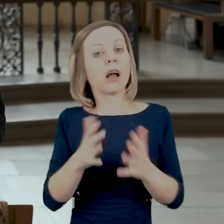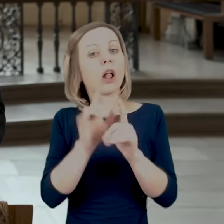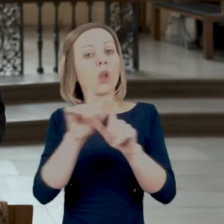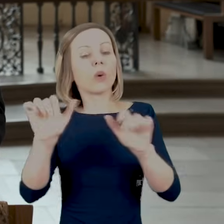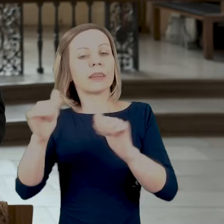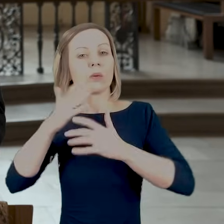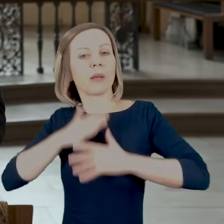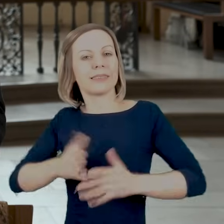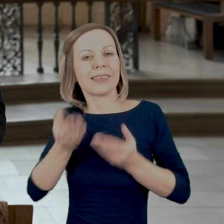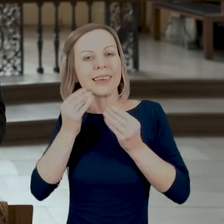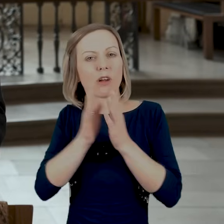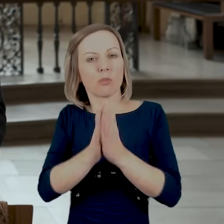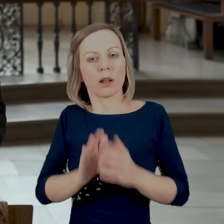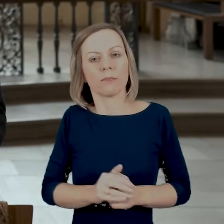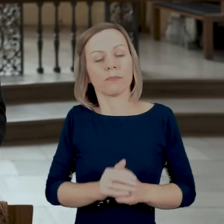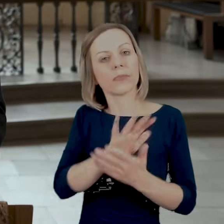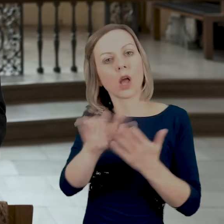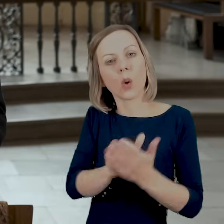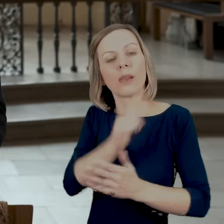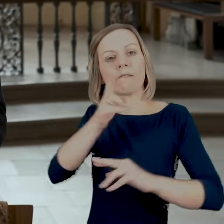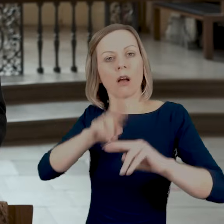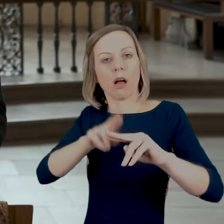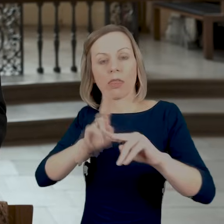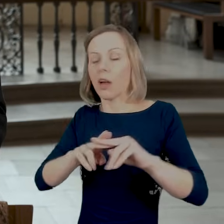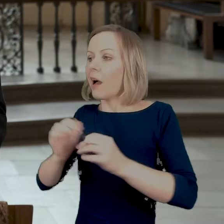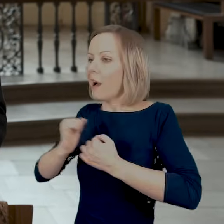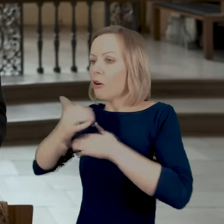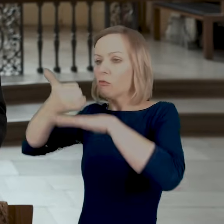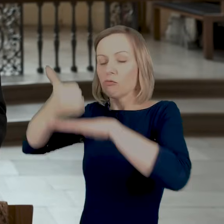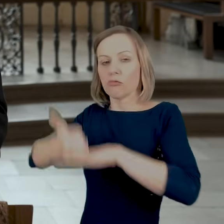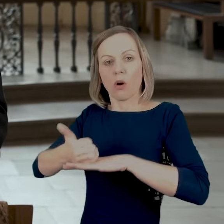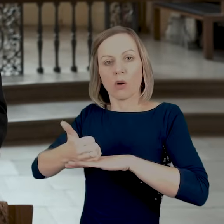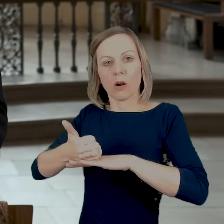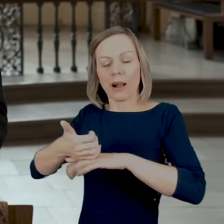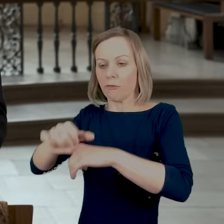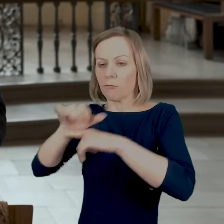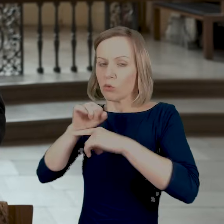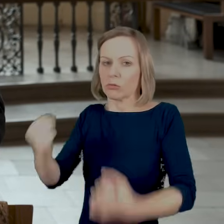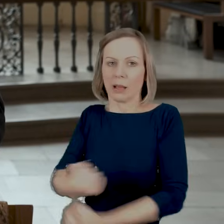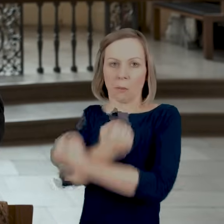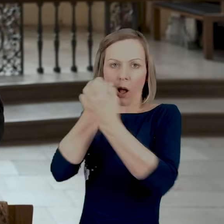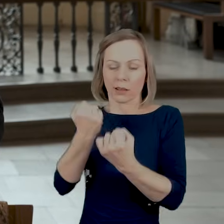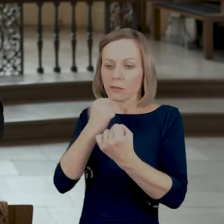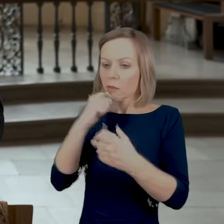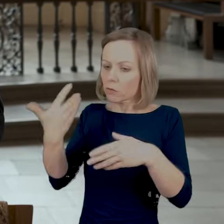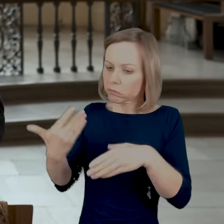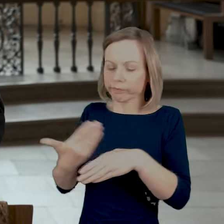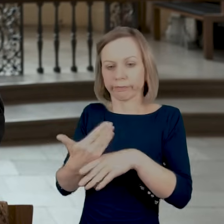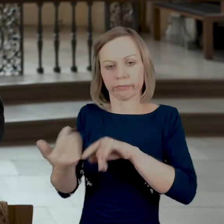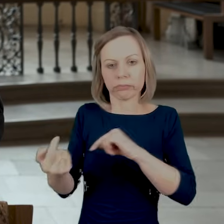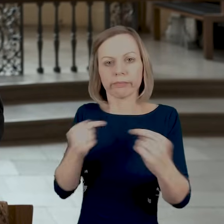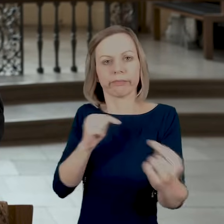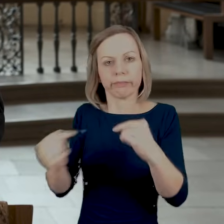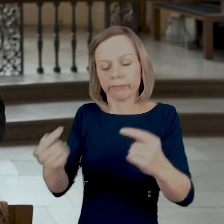mercy, hear our prayer. Holy Father, our rock, our fortress, and our might, when our strife is fierce,